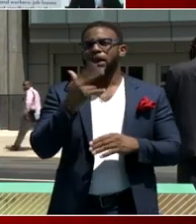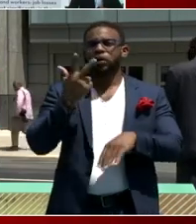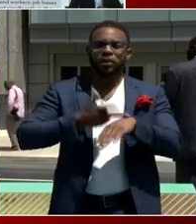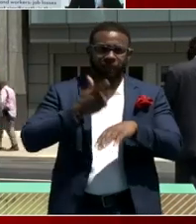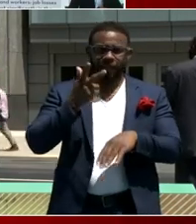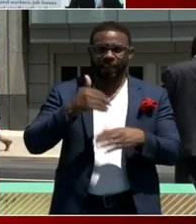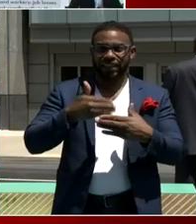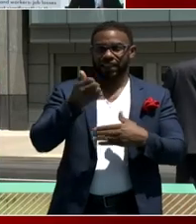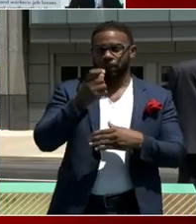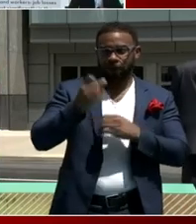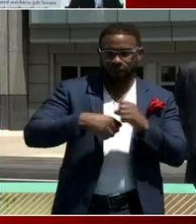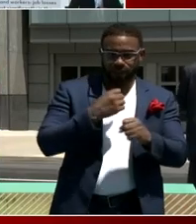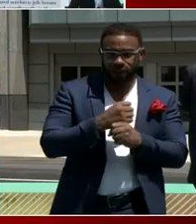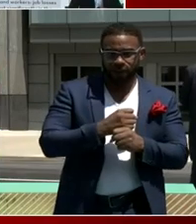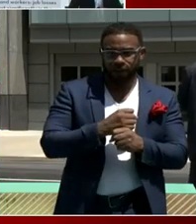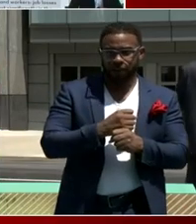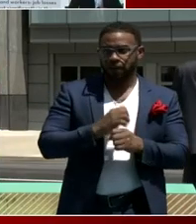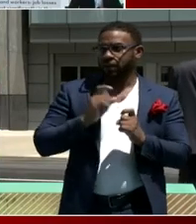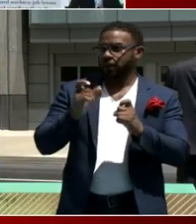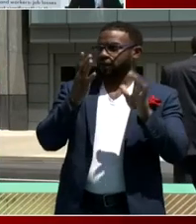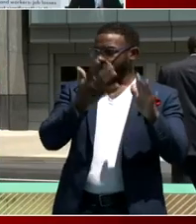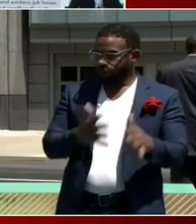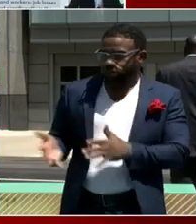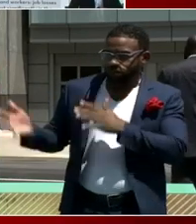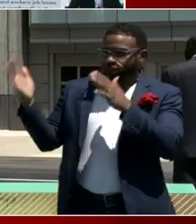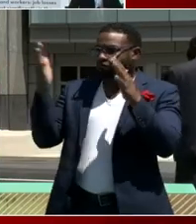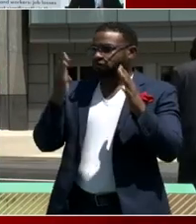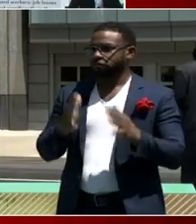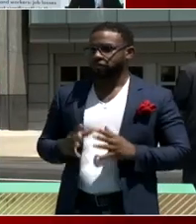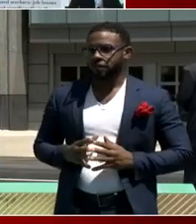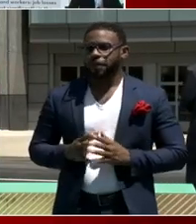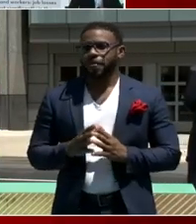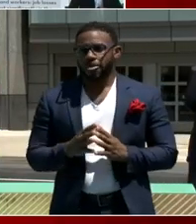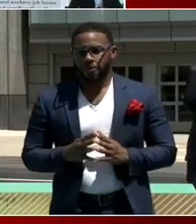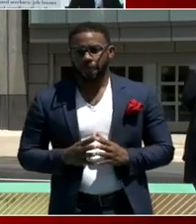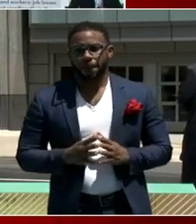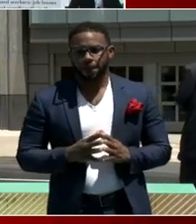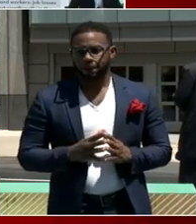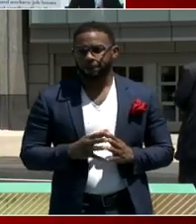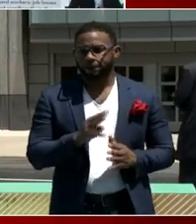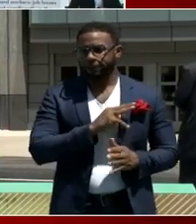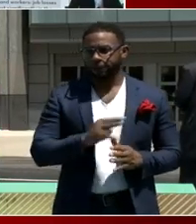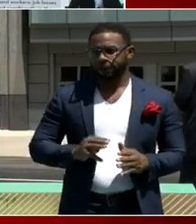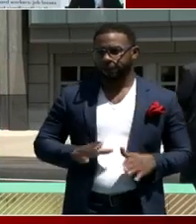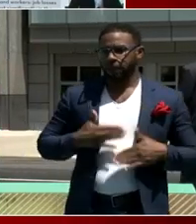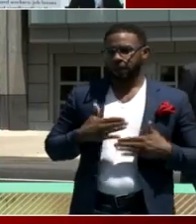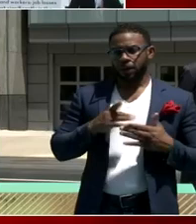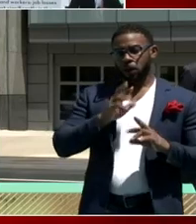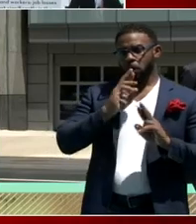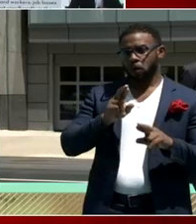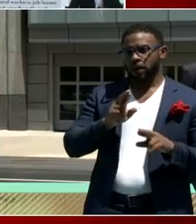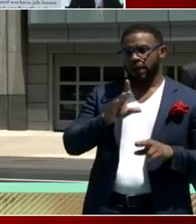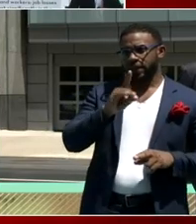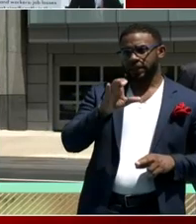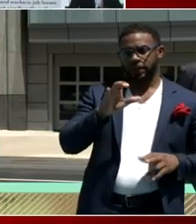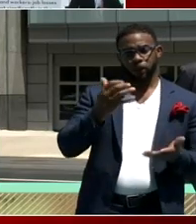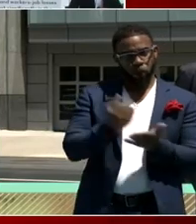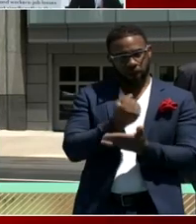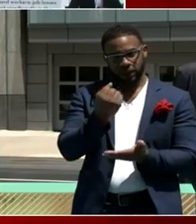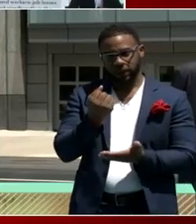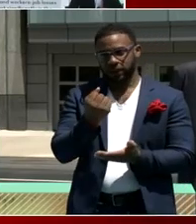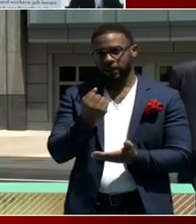3 times in the next few years. So let's give them a round of applause. So Mayor Bowser, happy to report that D.C. is